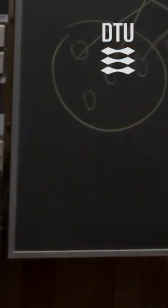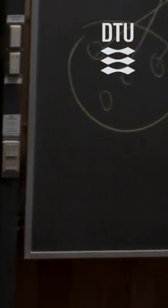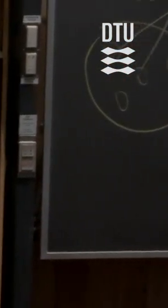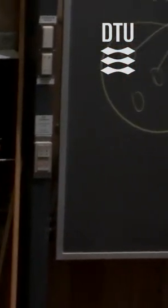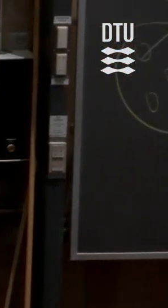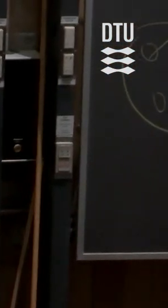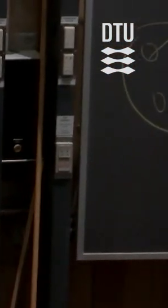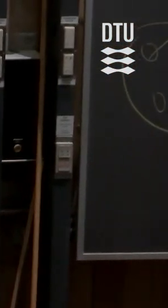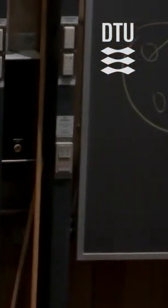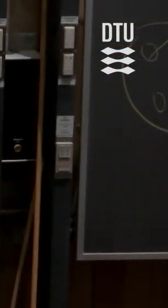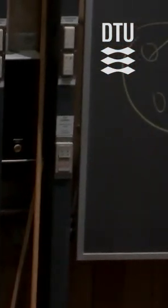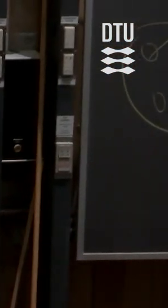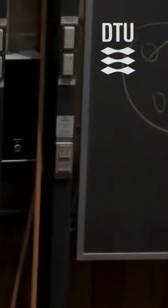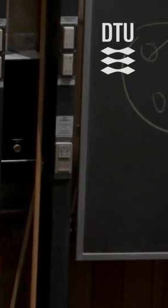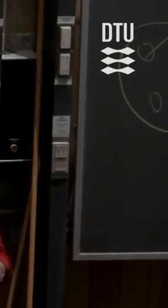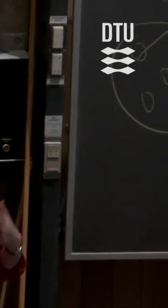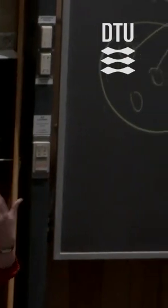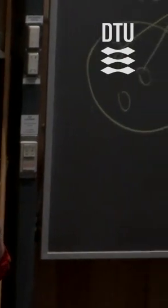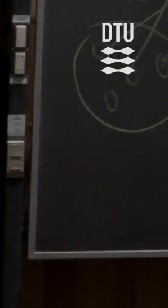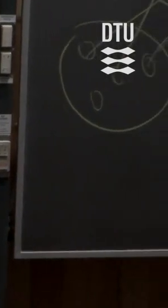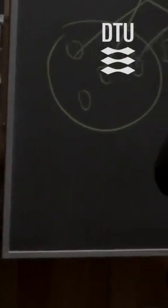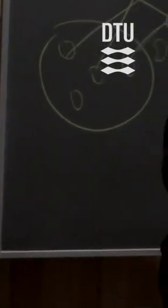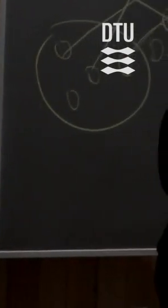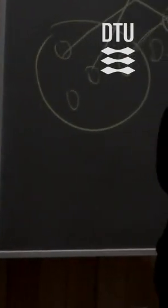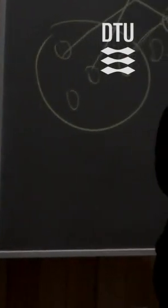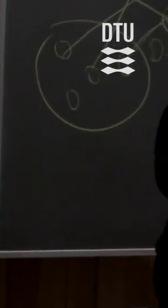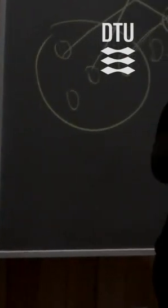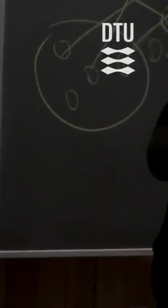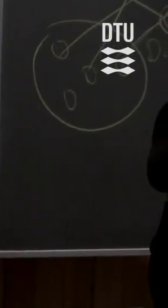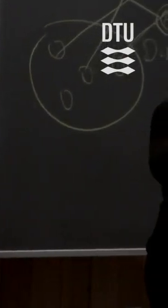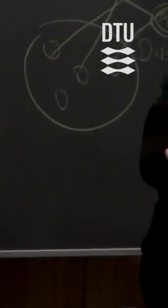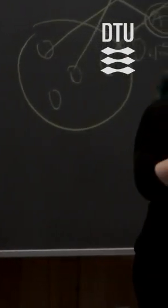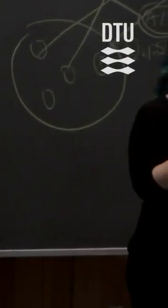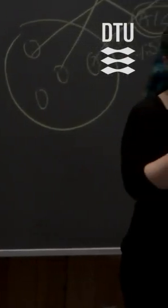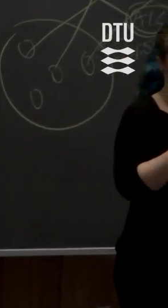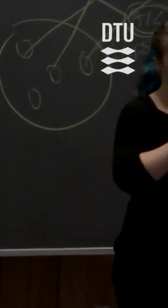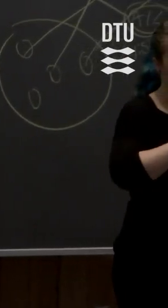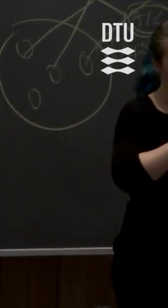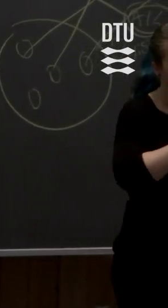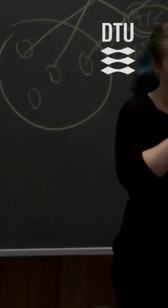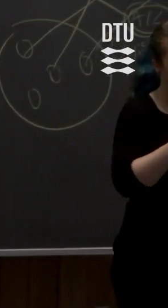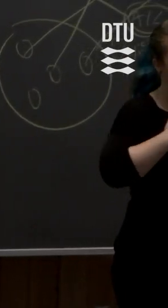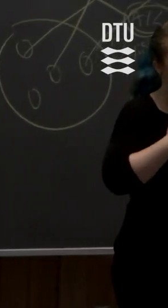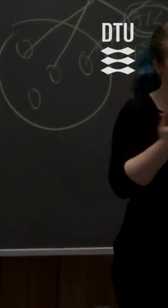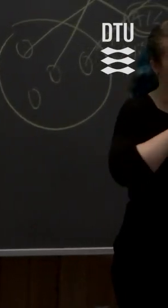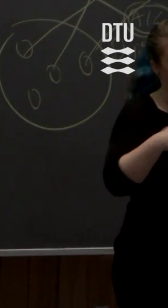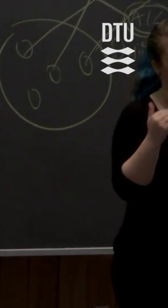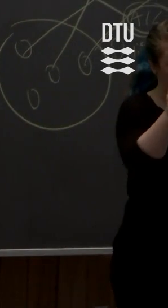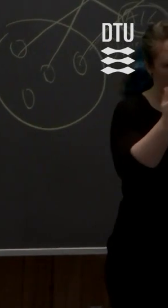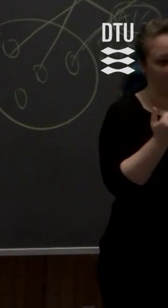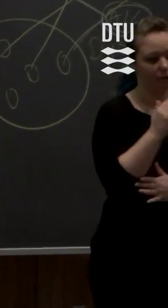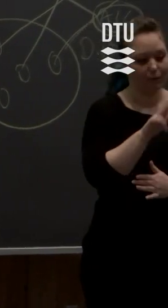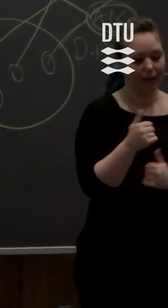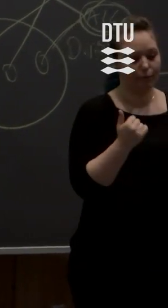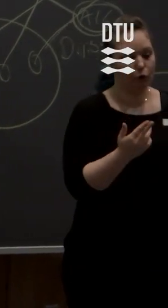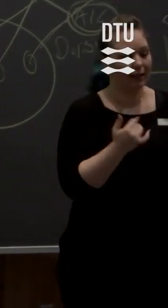divisions. And that's a factor of how much we actually feel about this, how much we actually think it's important. So if you can get it into